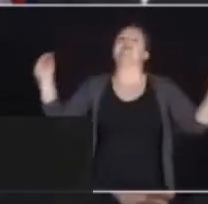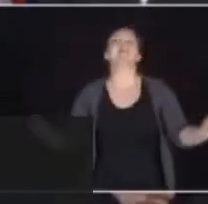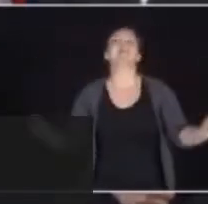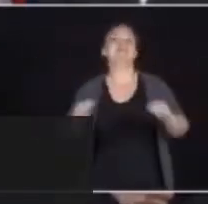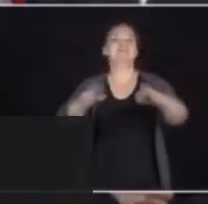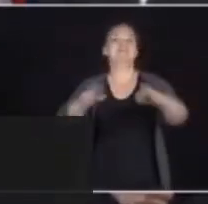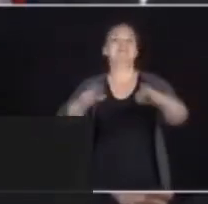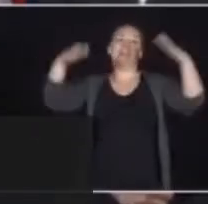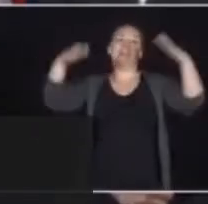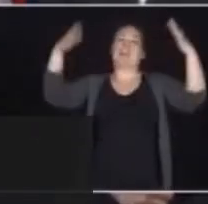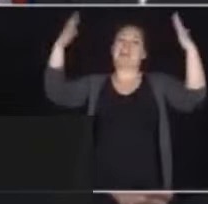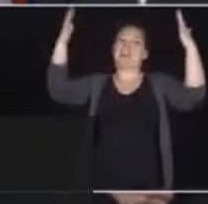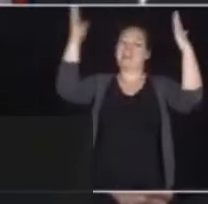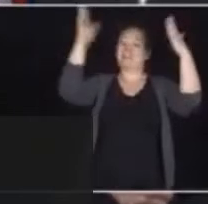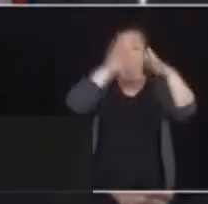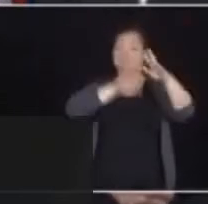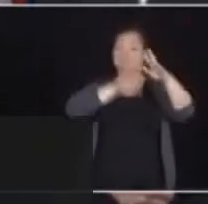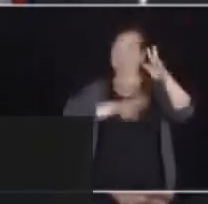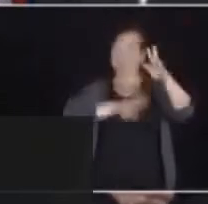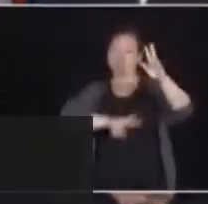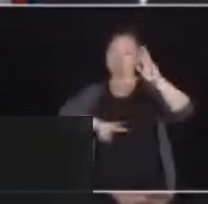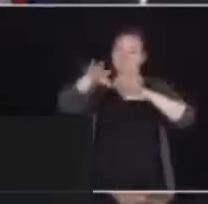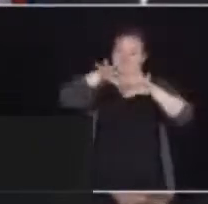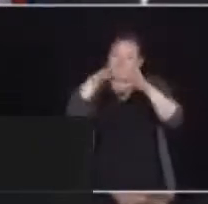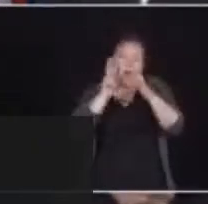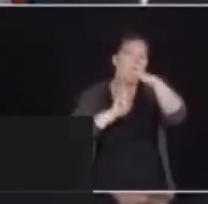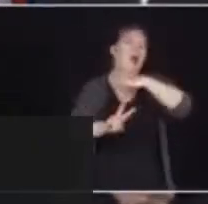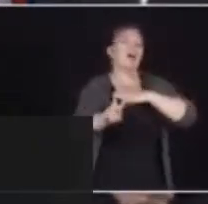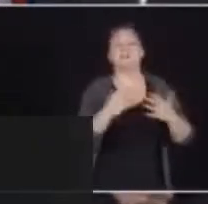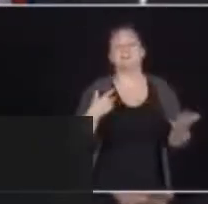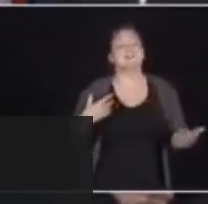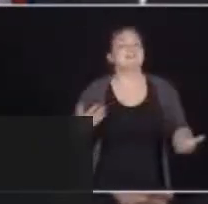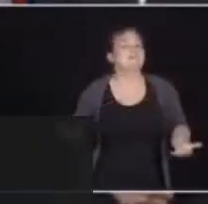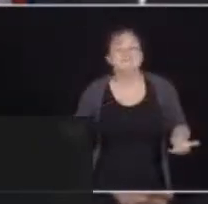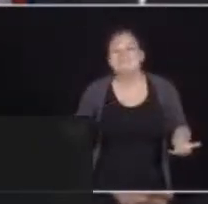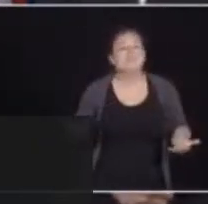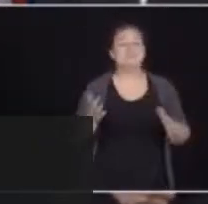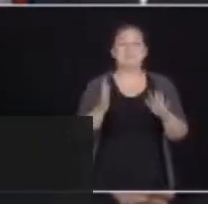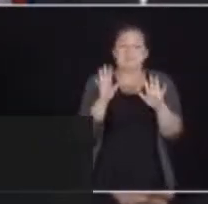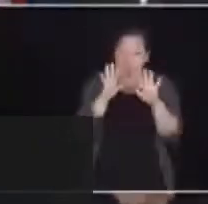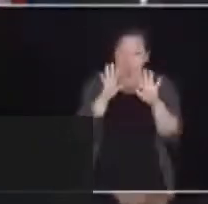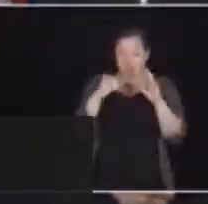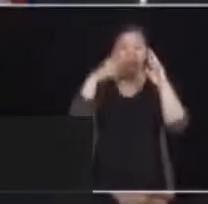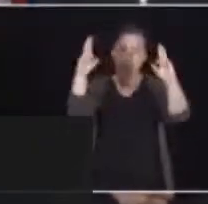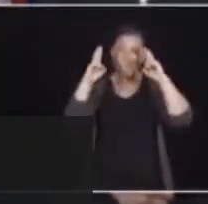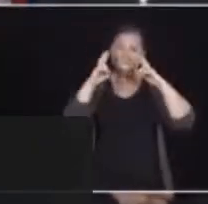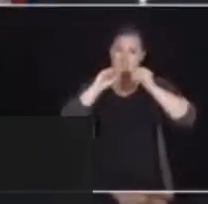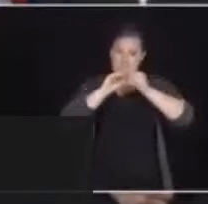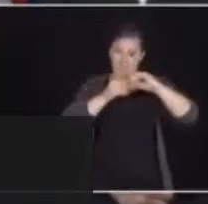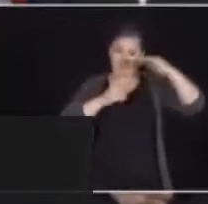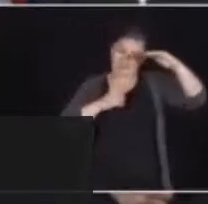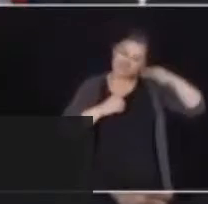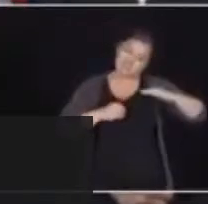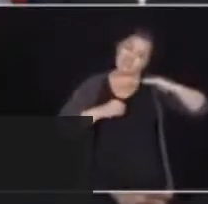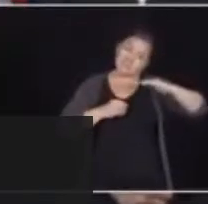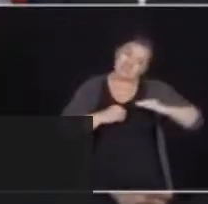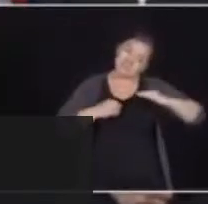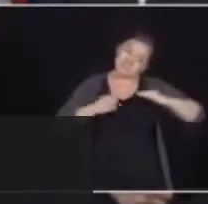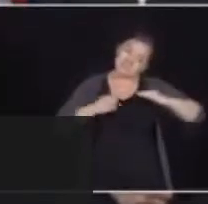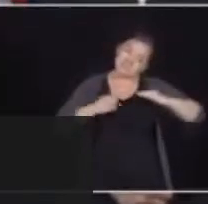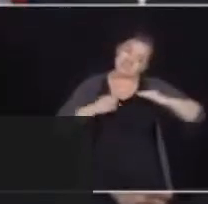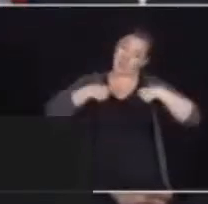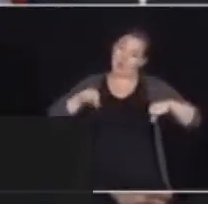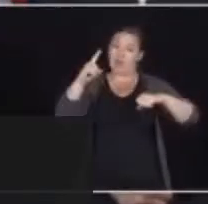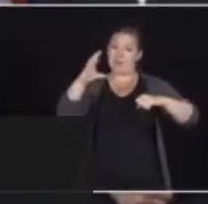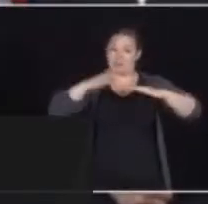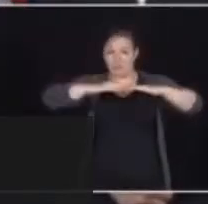road, and hopefully we'll bring the cases even lower, below 100, and we'll have a little more certainty.